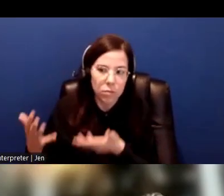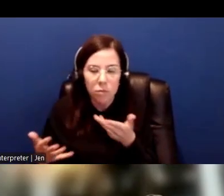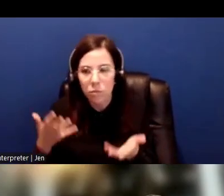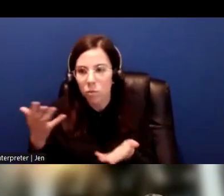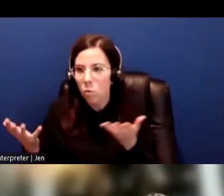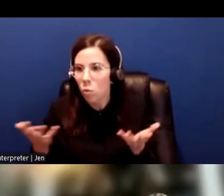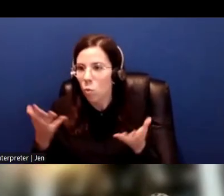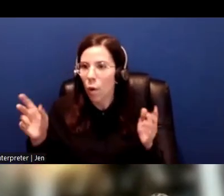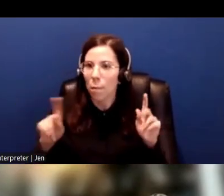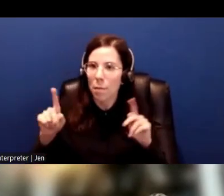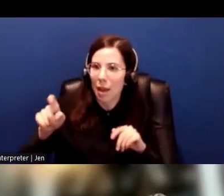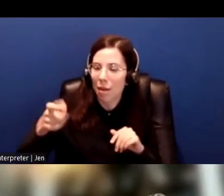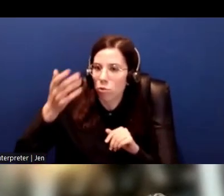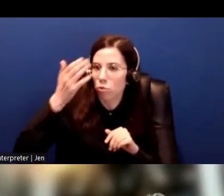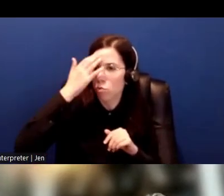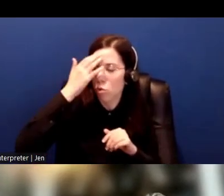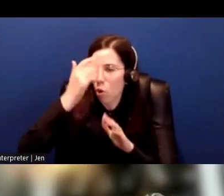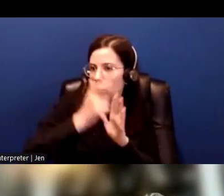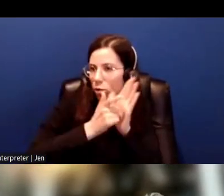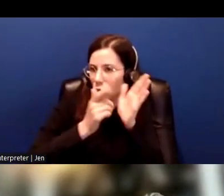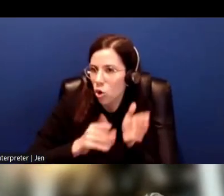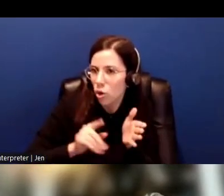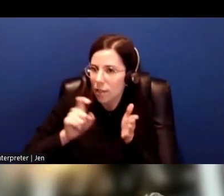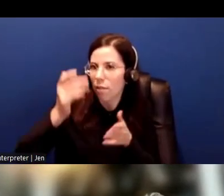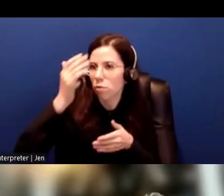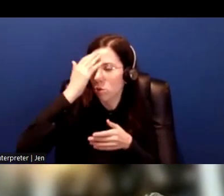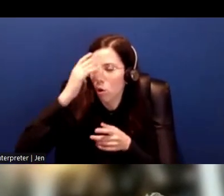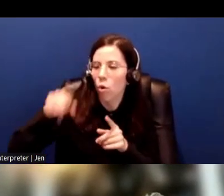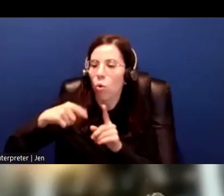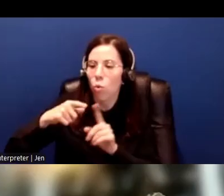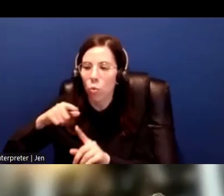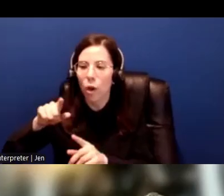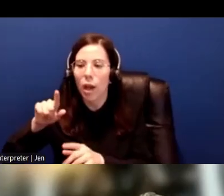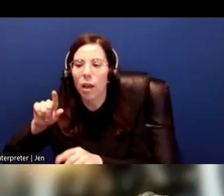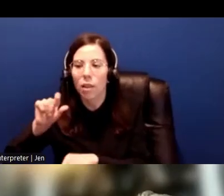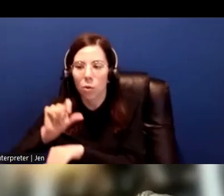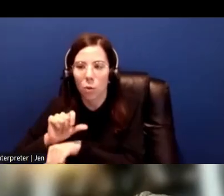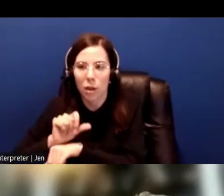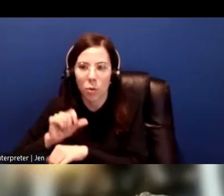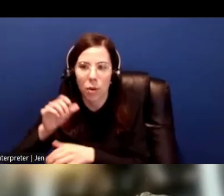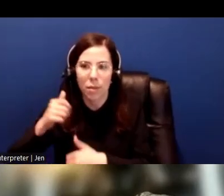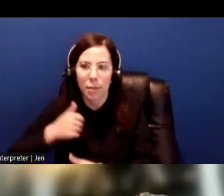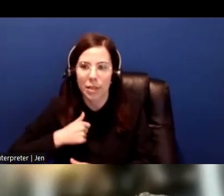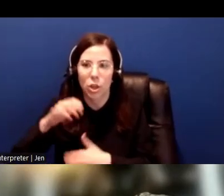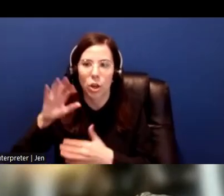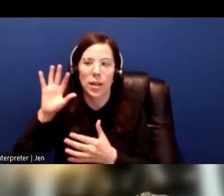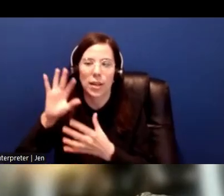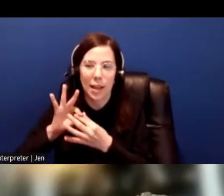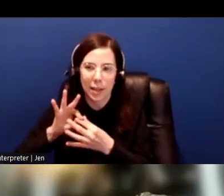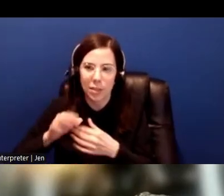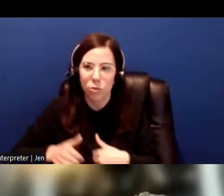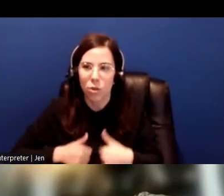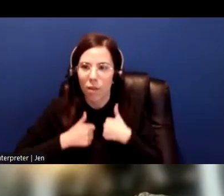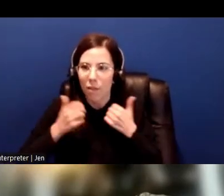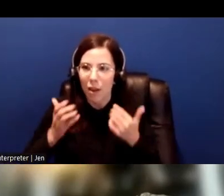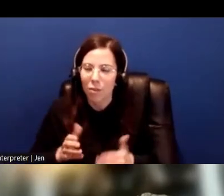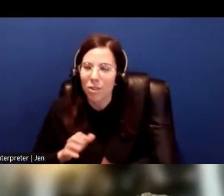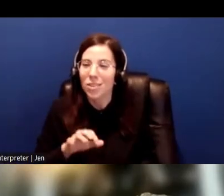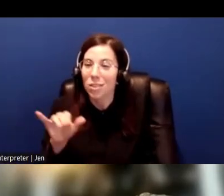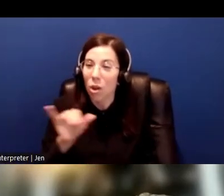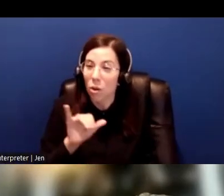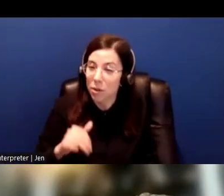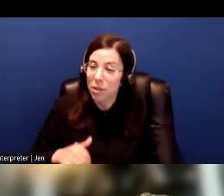to know when they're working with military connected survivors, and as well as military